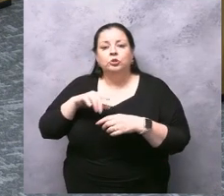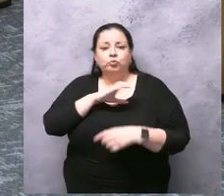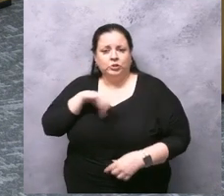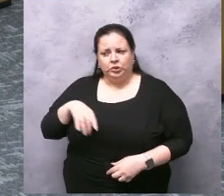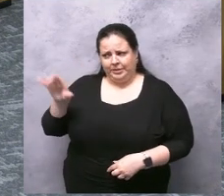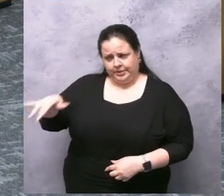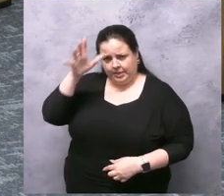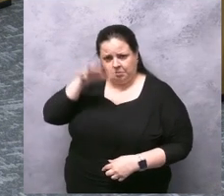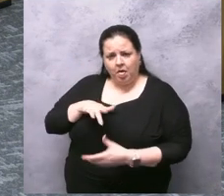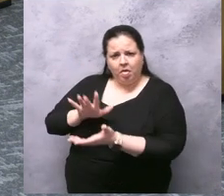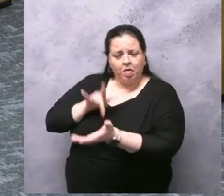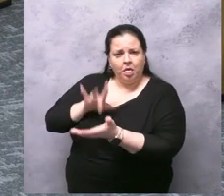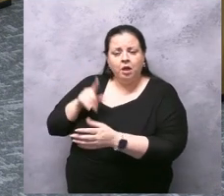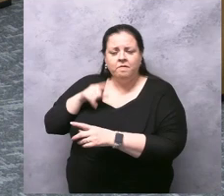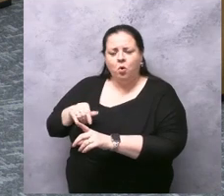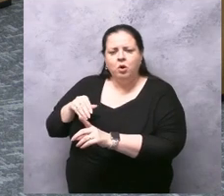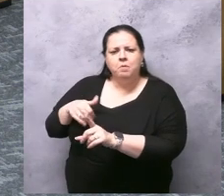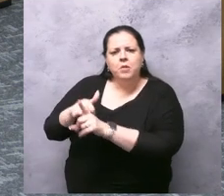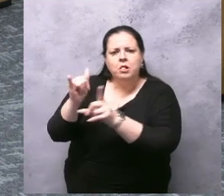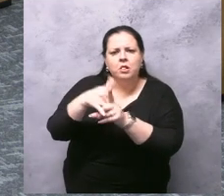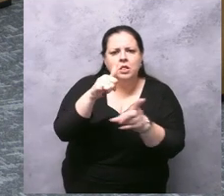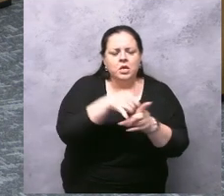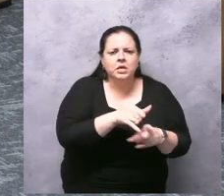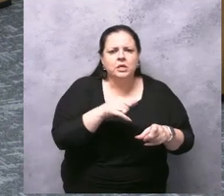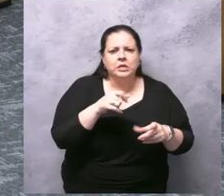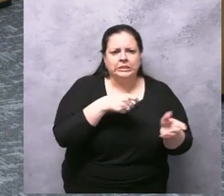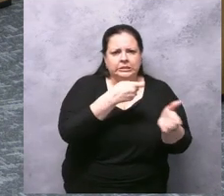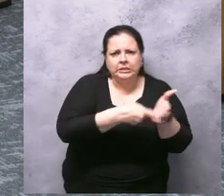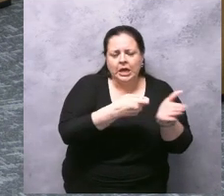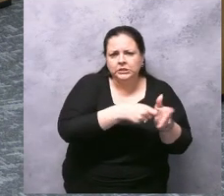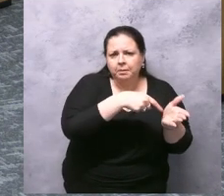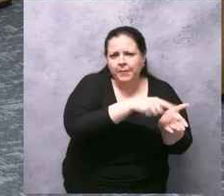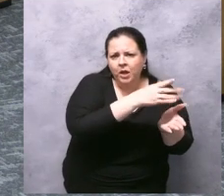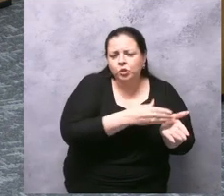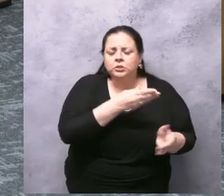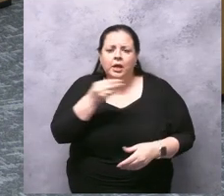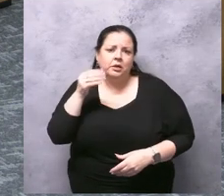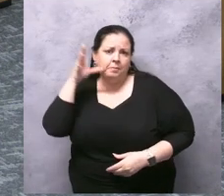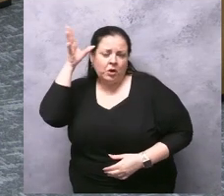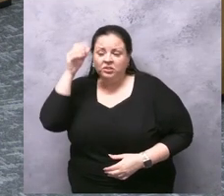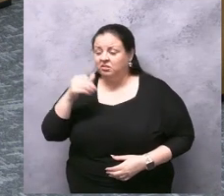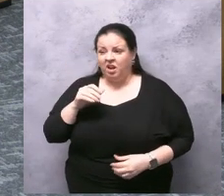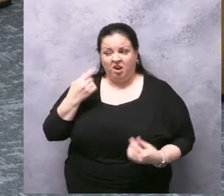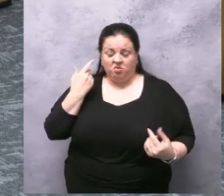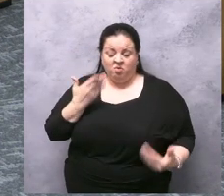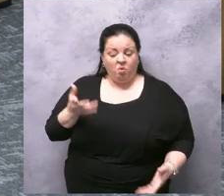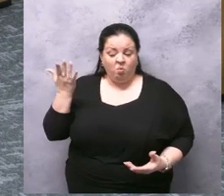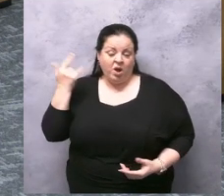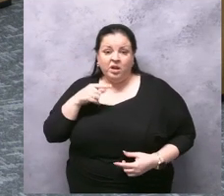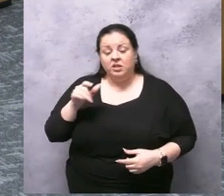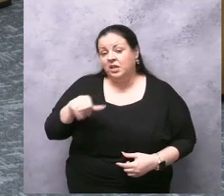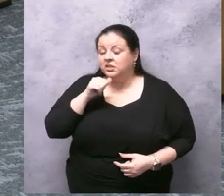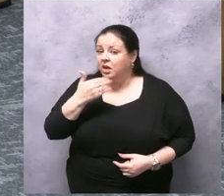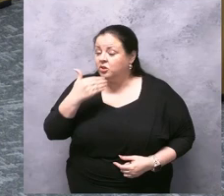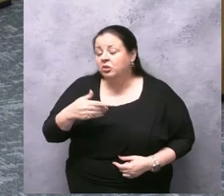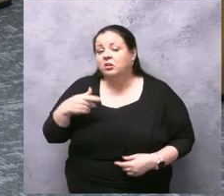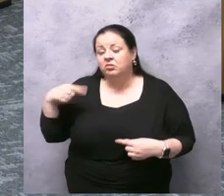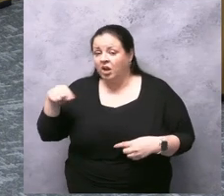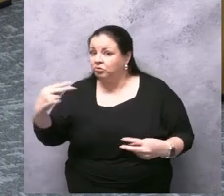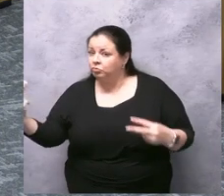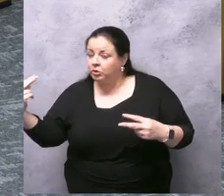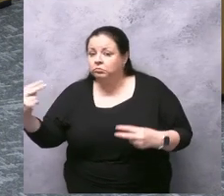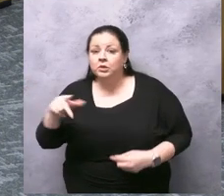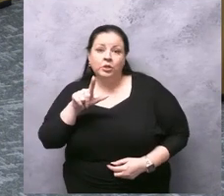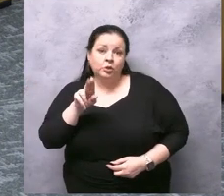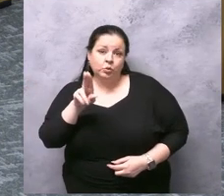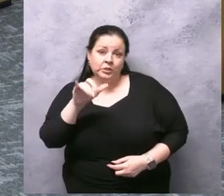being used by board members to bully taxpayers and parents. I don't know what he and Natalie are up to, but it isn't good. The community is watching and paying attention. And Lucas, you